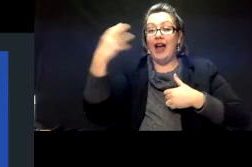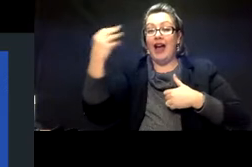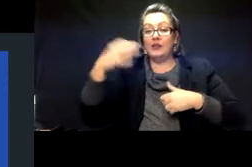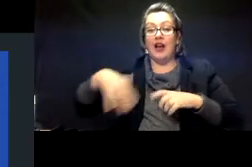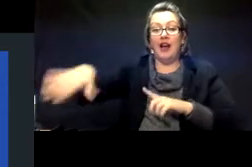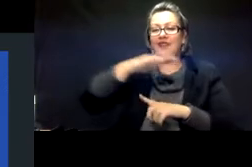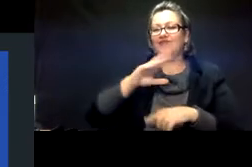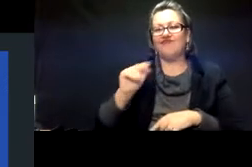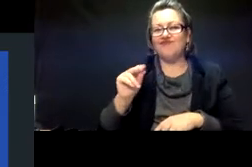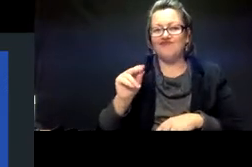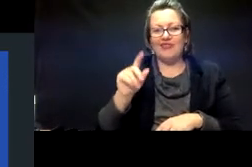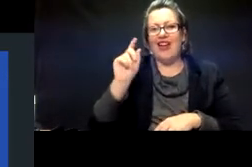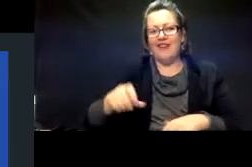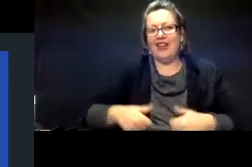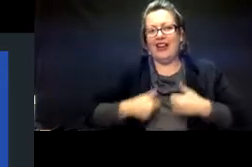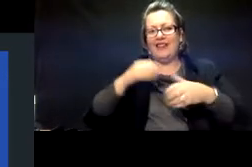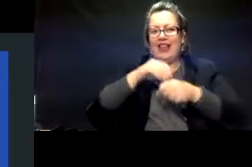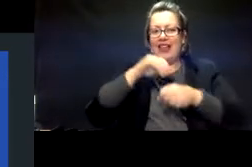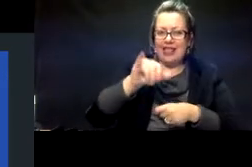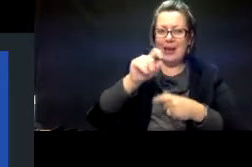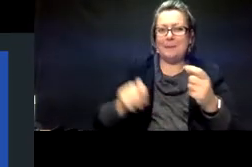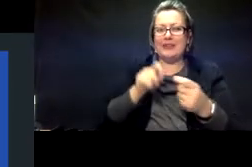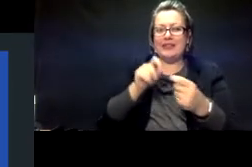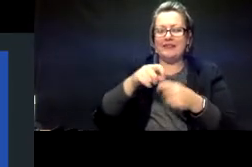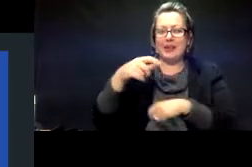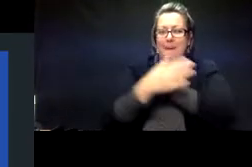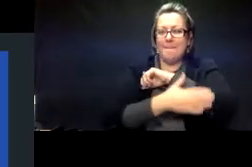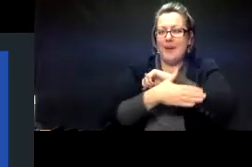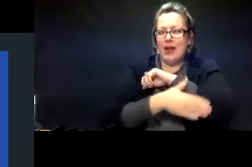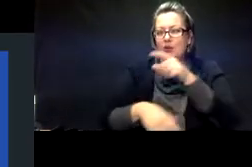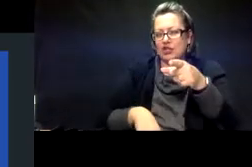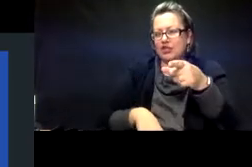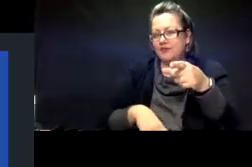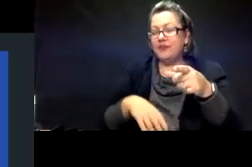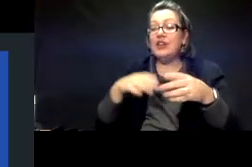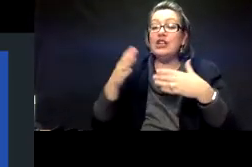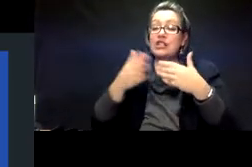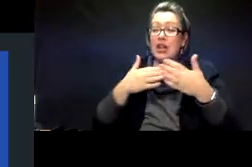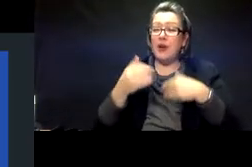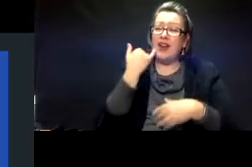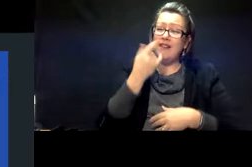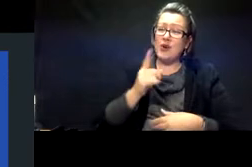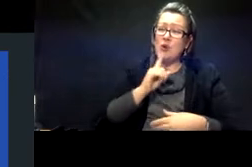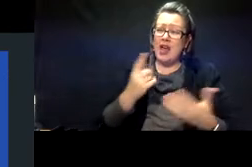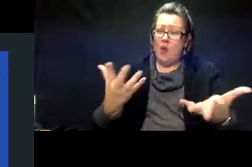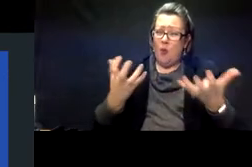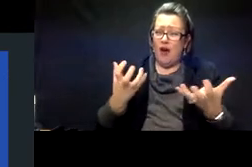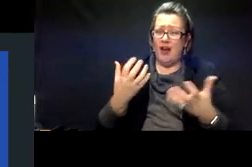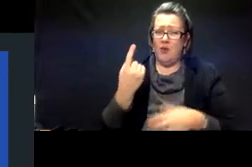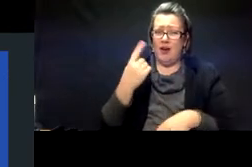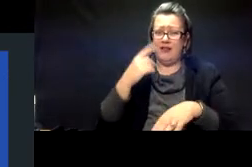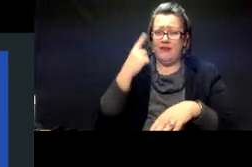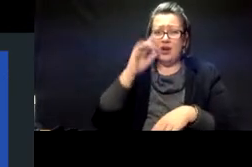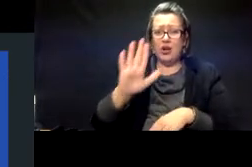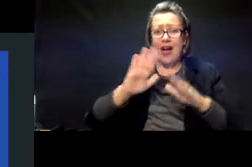free. Those who lived outside of Lafayette Parish, though, did not qualify. They had to live specifically in that